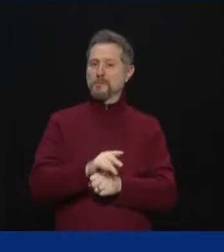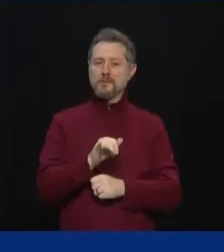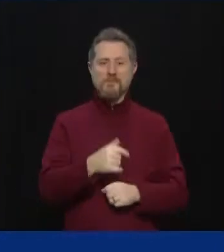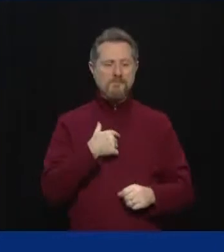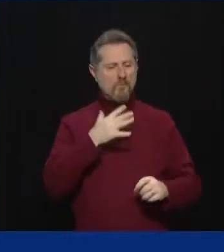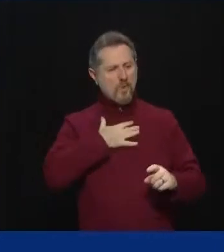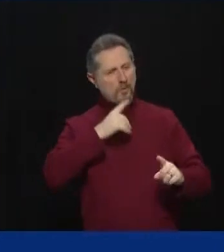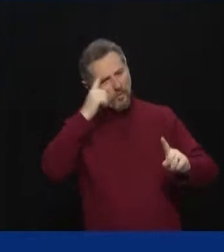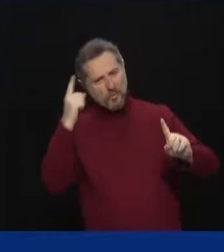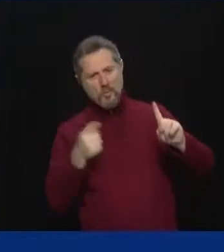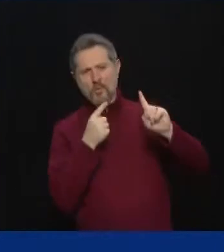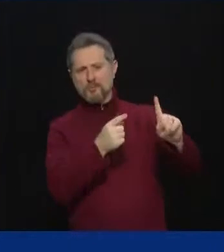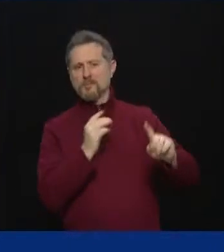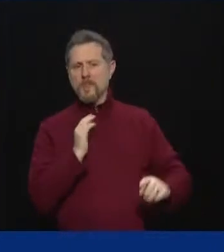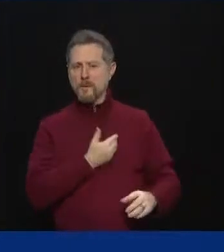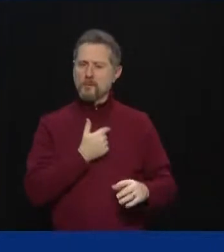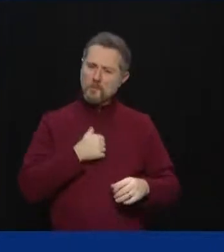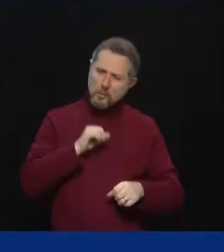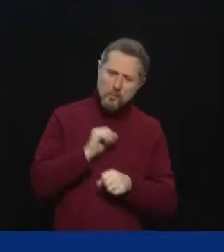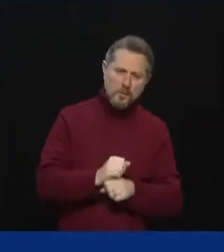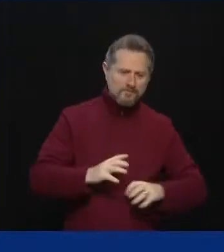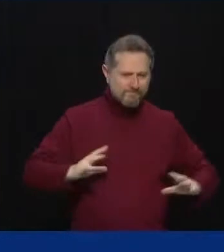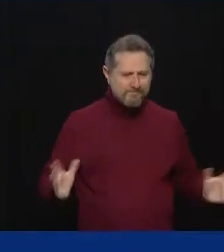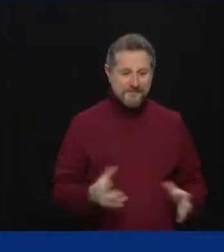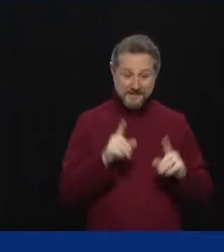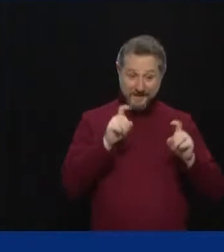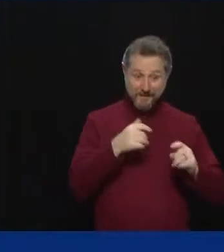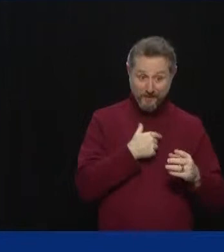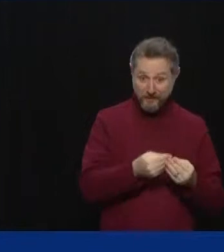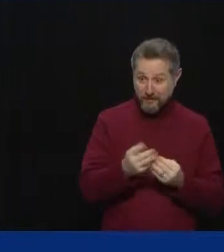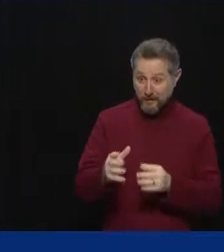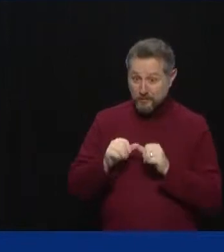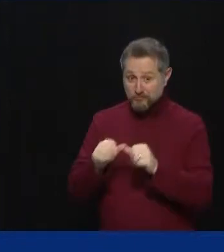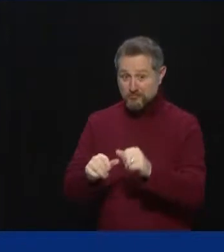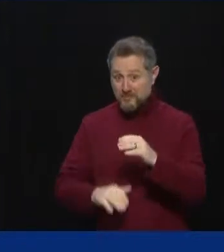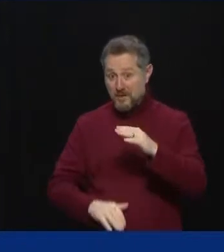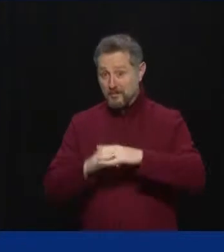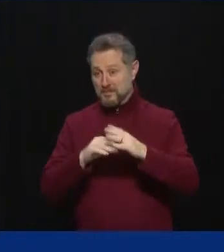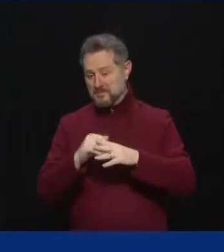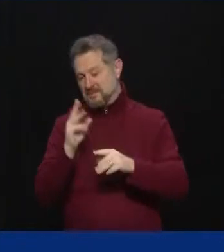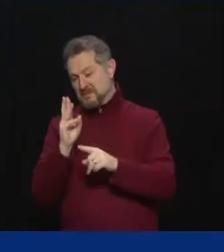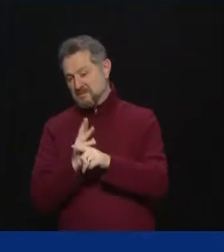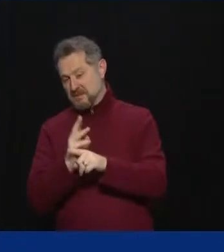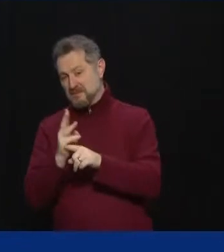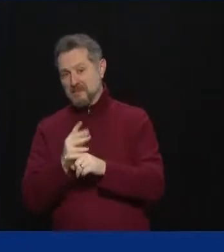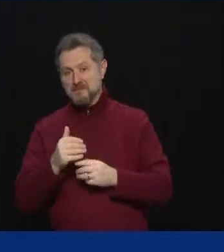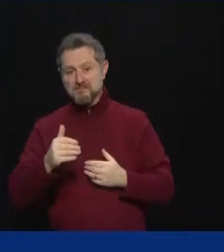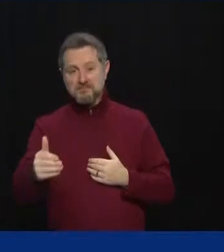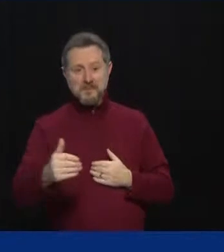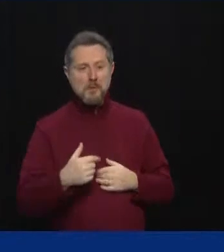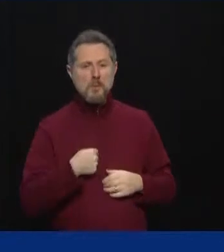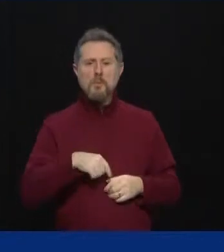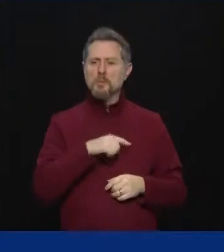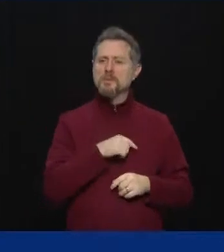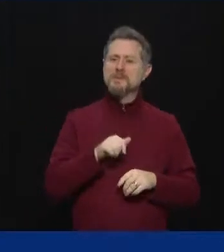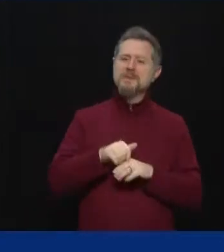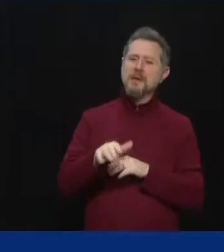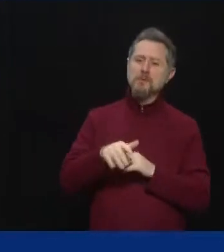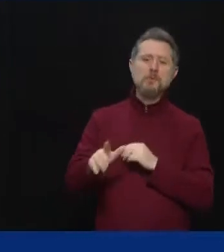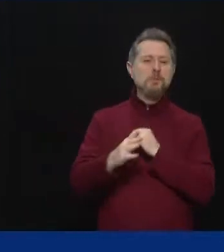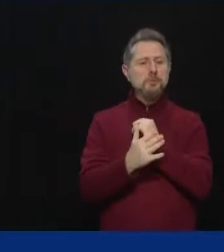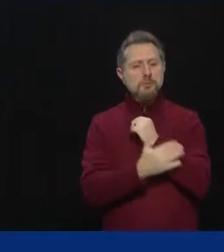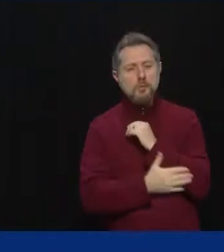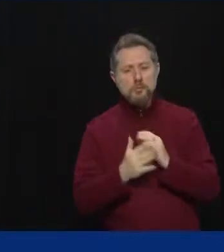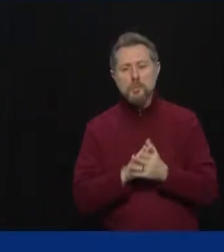these test kits are good for up to 6 months, which is really important. So we're getting them out to schools, getting them to the counties, and having a very strong dialogue with